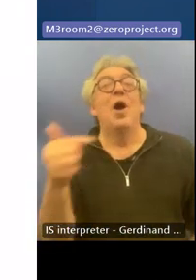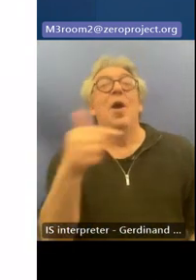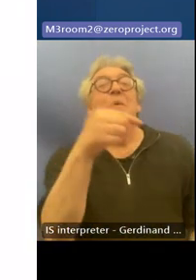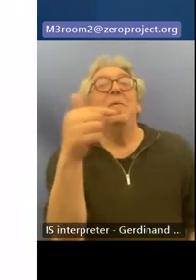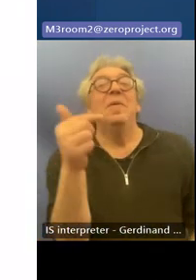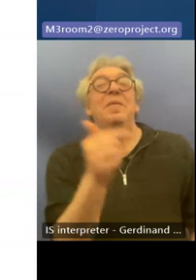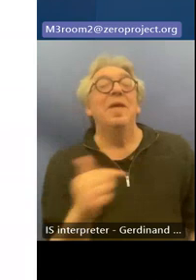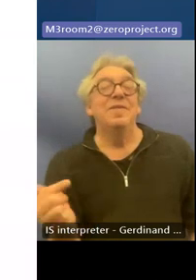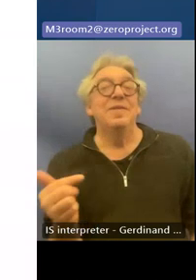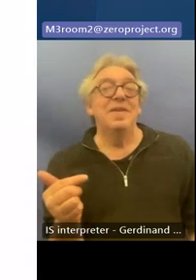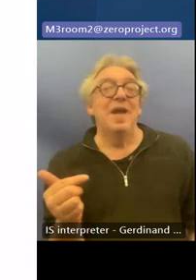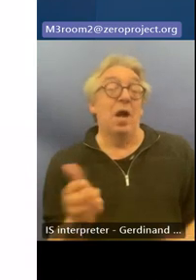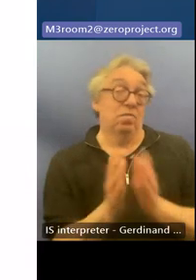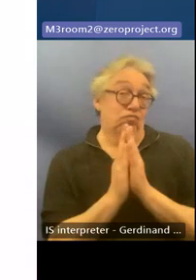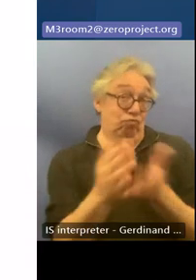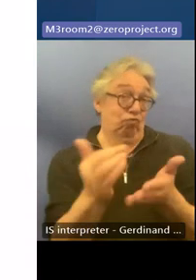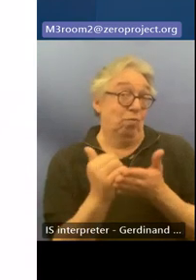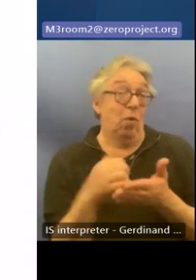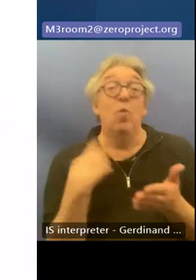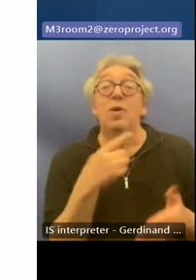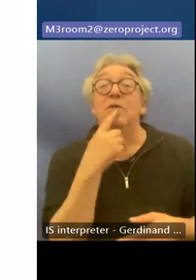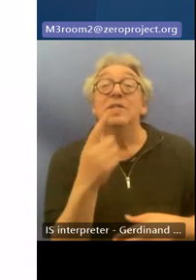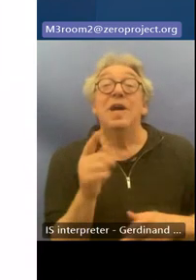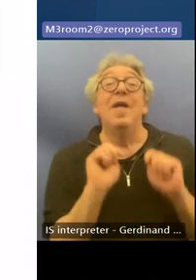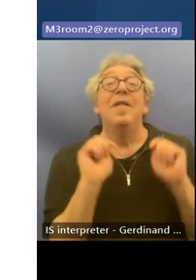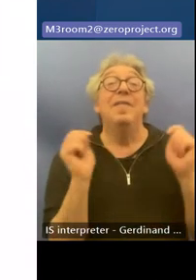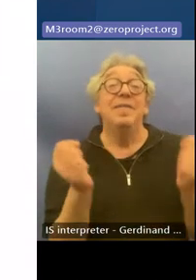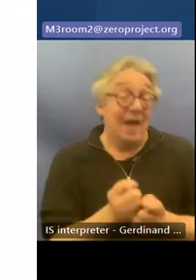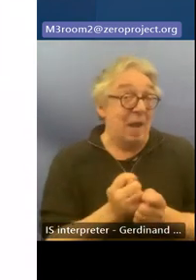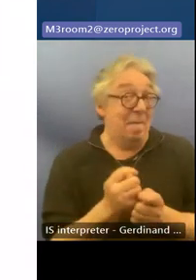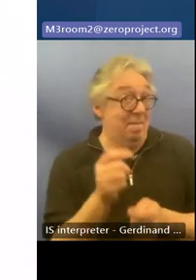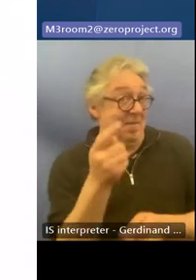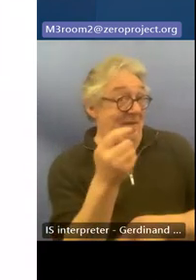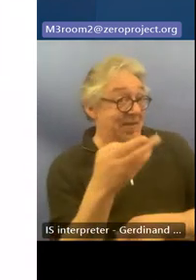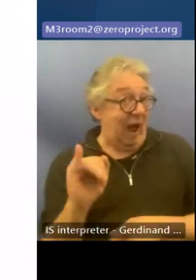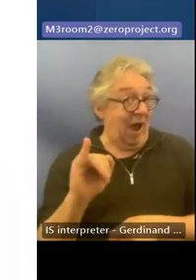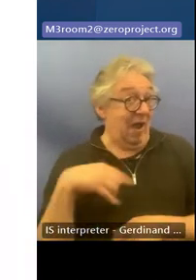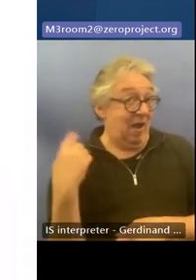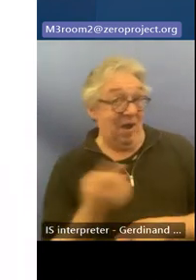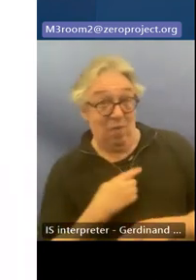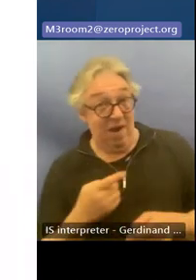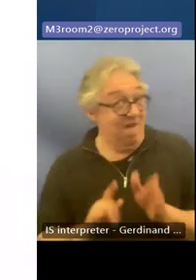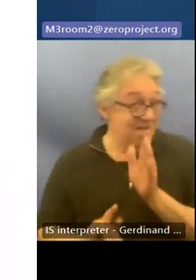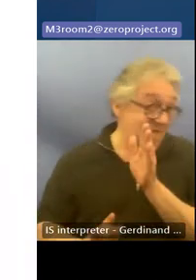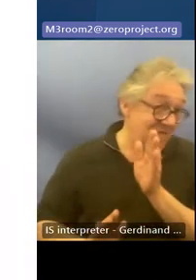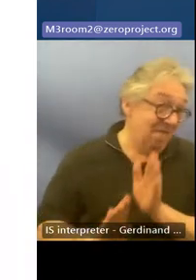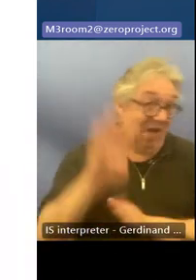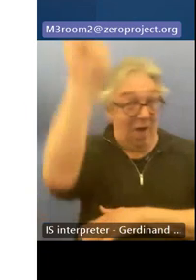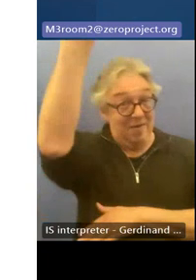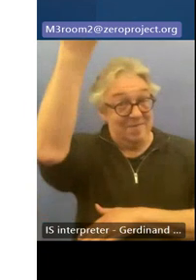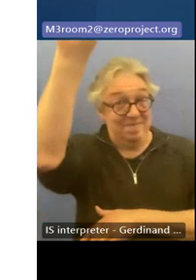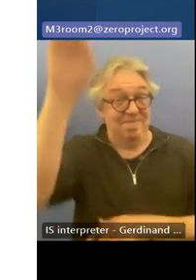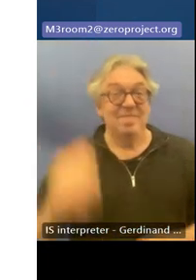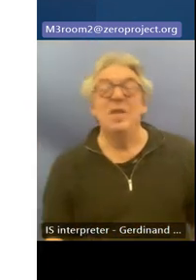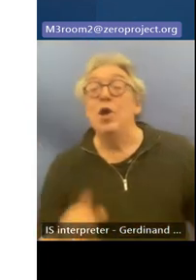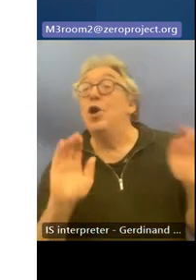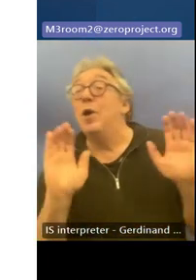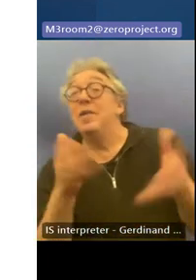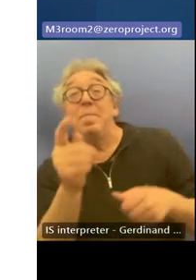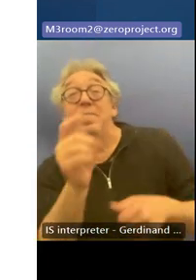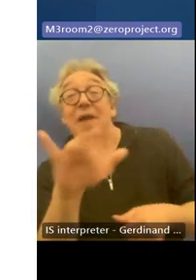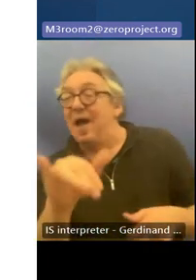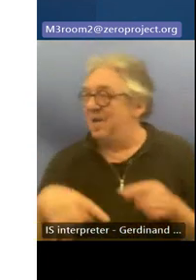love you guys to support me. We say Team TAI, we fly high. So I'll just say Team TAI, we fly high, so that my team can also hear me. Team TAI? We